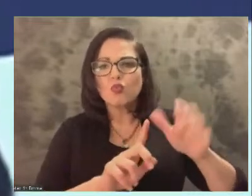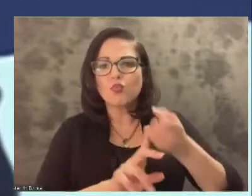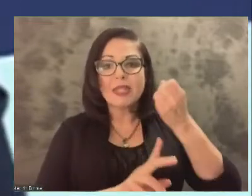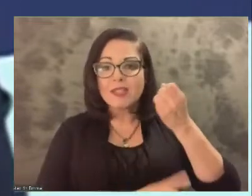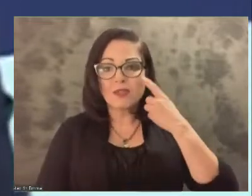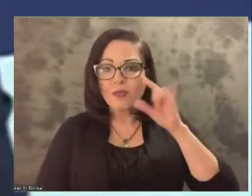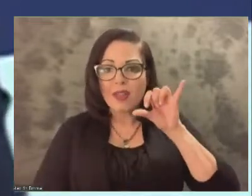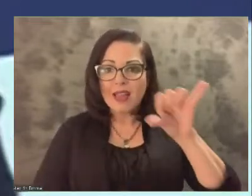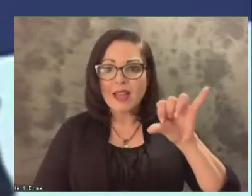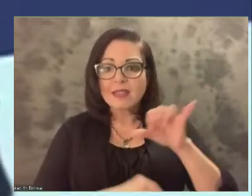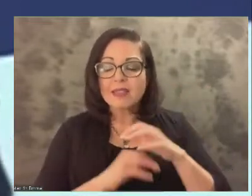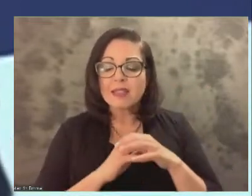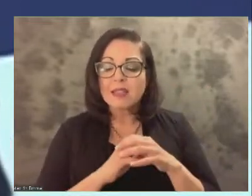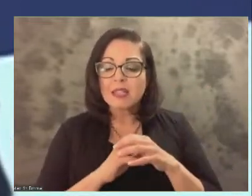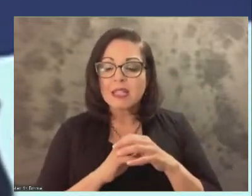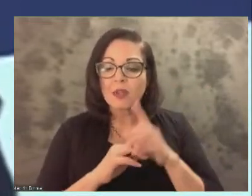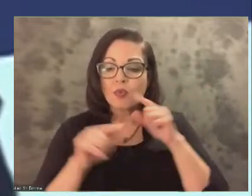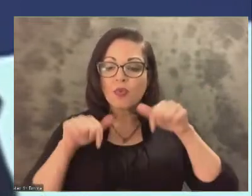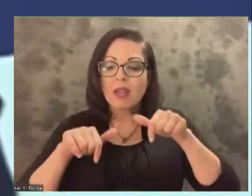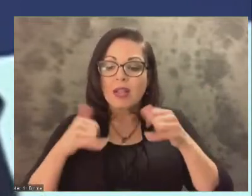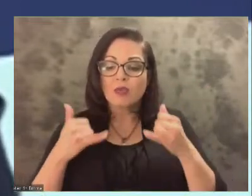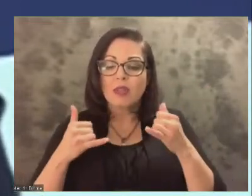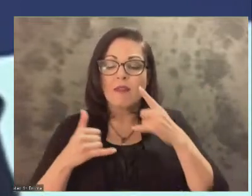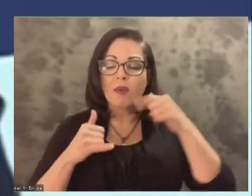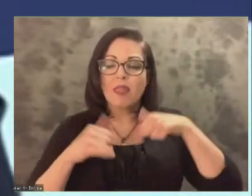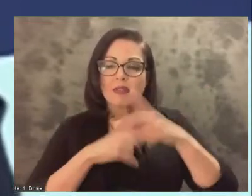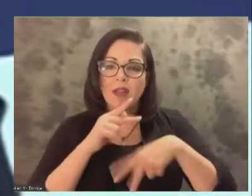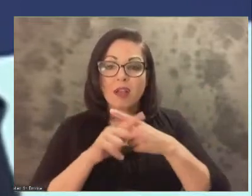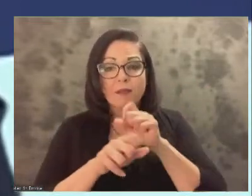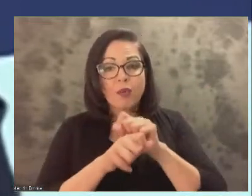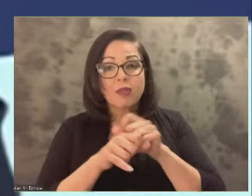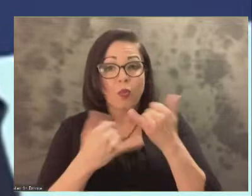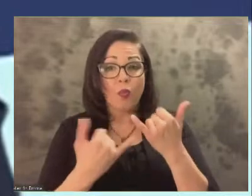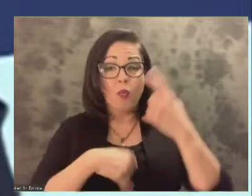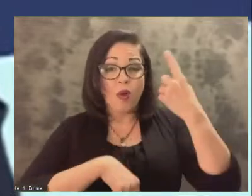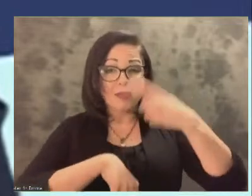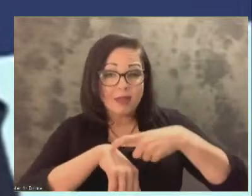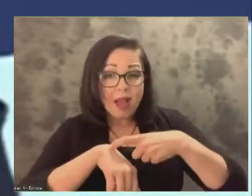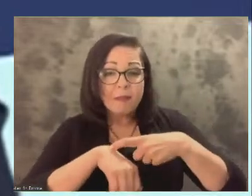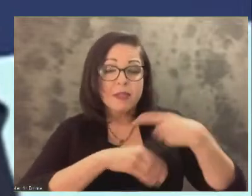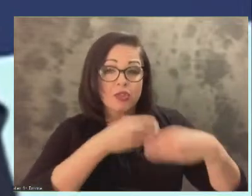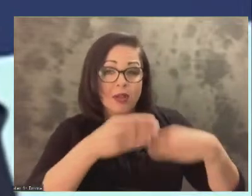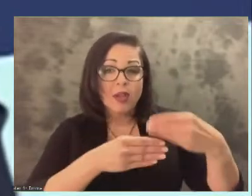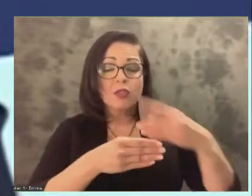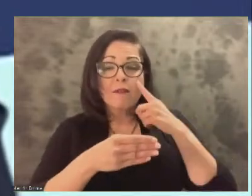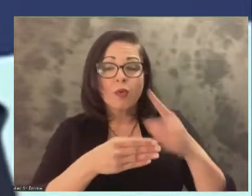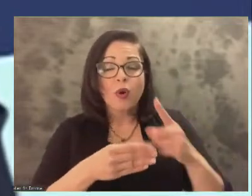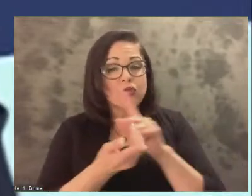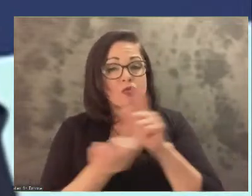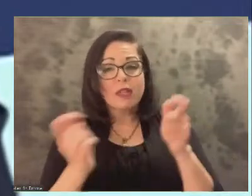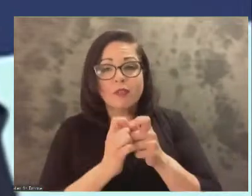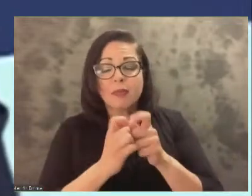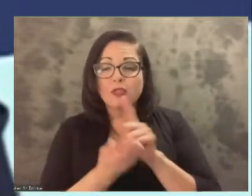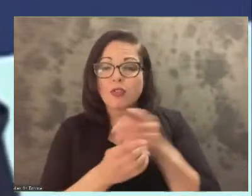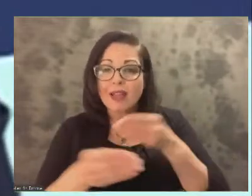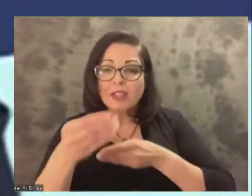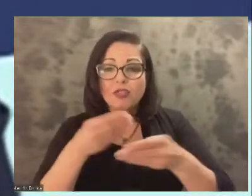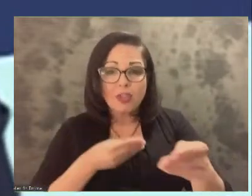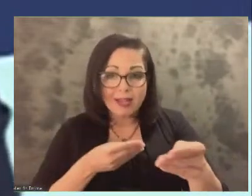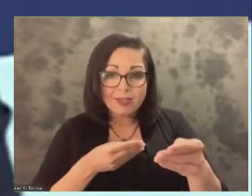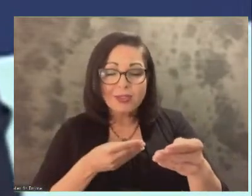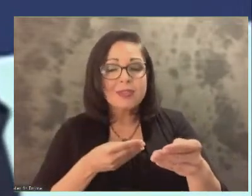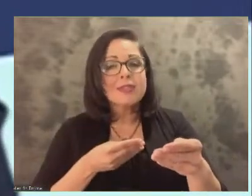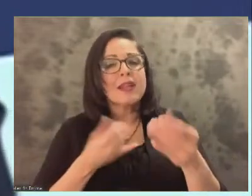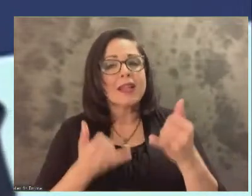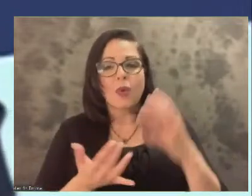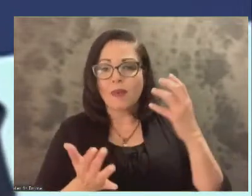Right now, today, with this work, we have a once-in-a-generation opportunity for transformational change. And we must